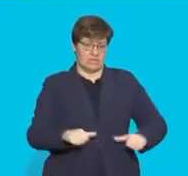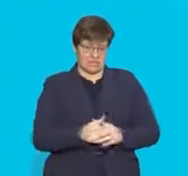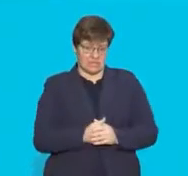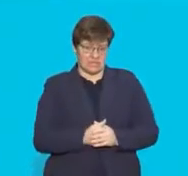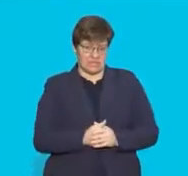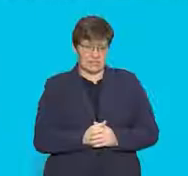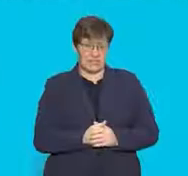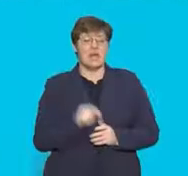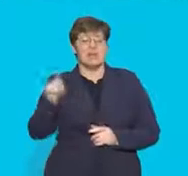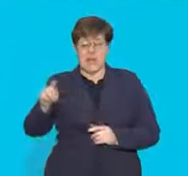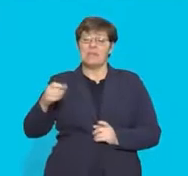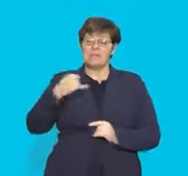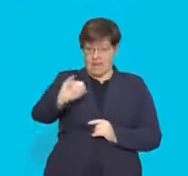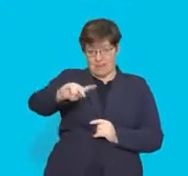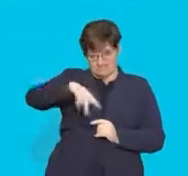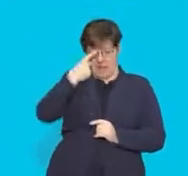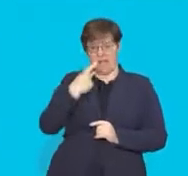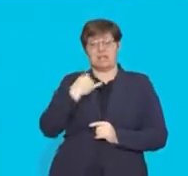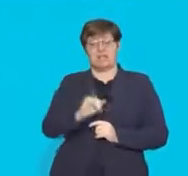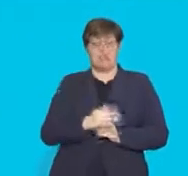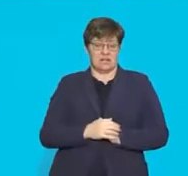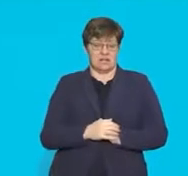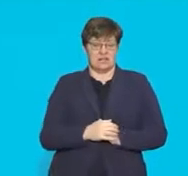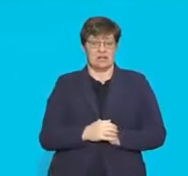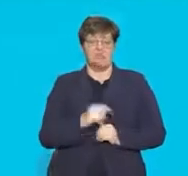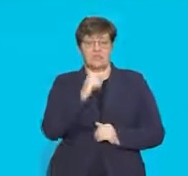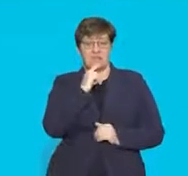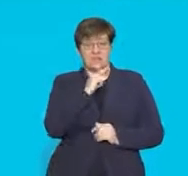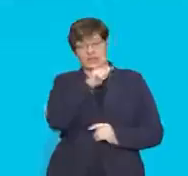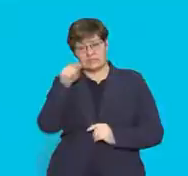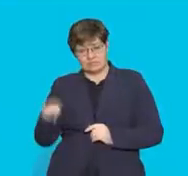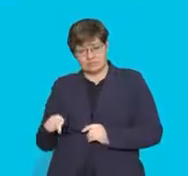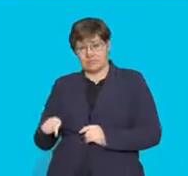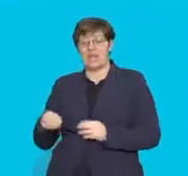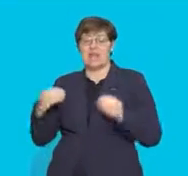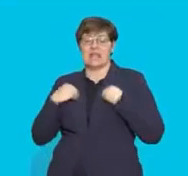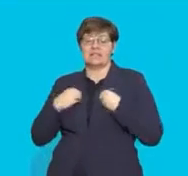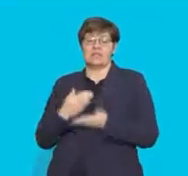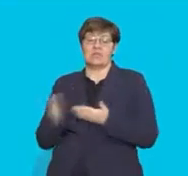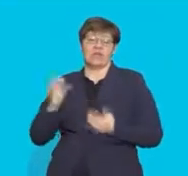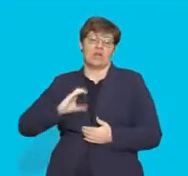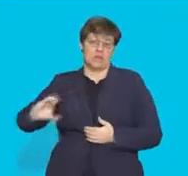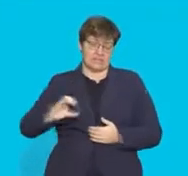like a debtor. They're owing us the money. Debit insurance claim, credit